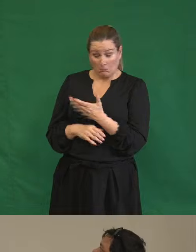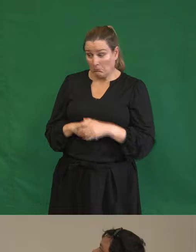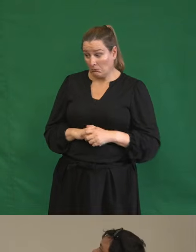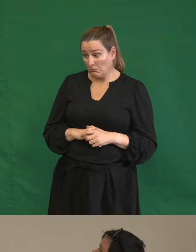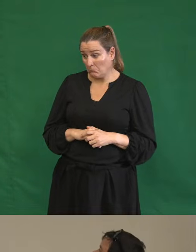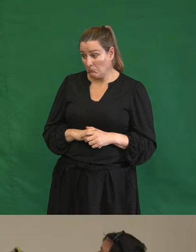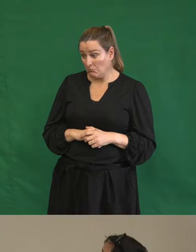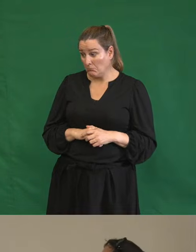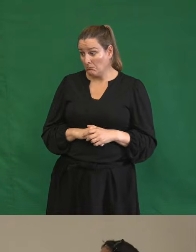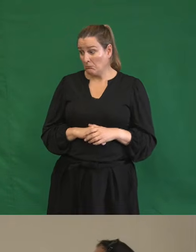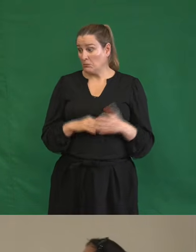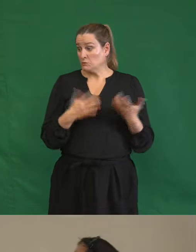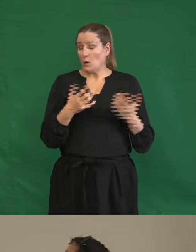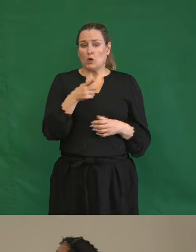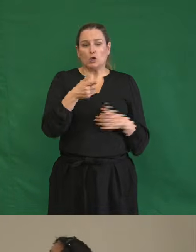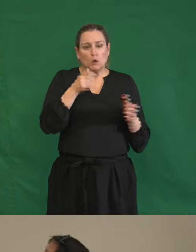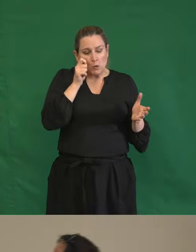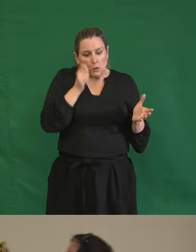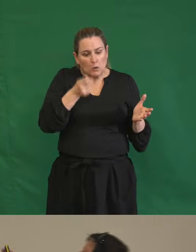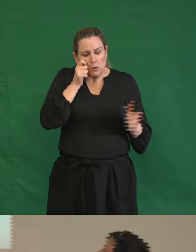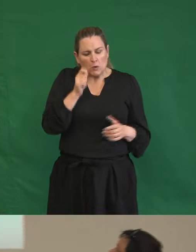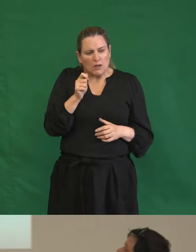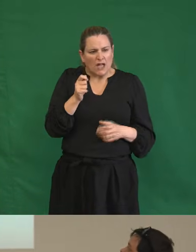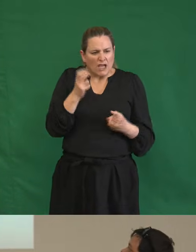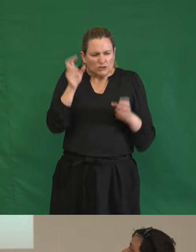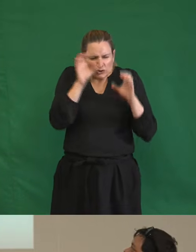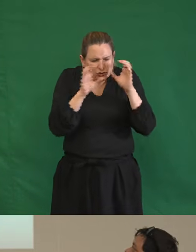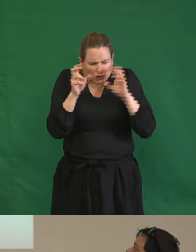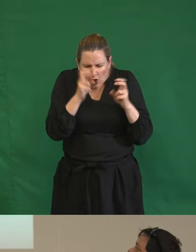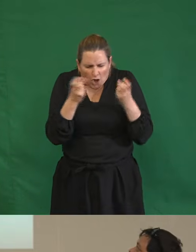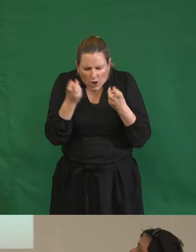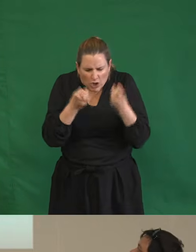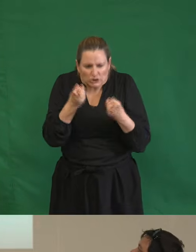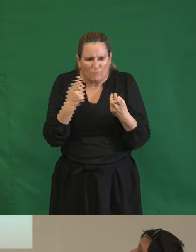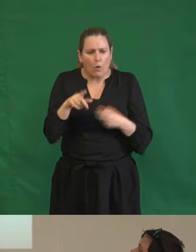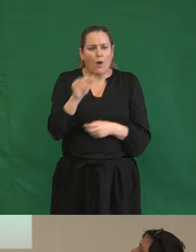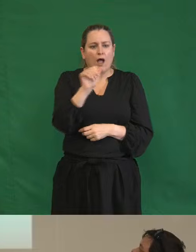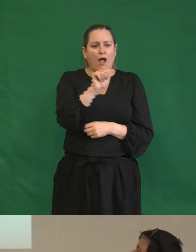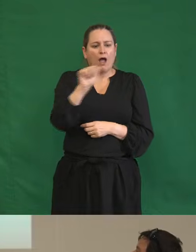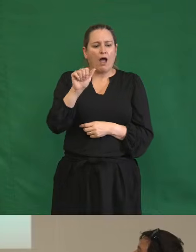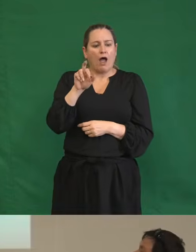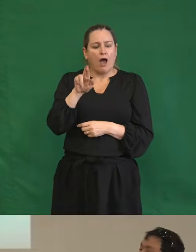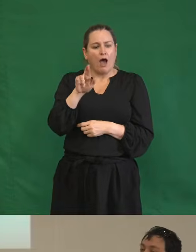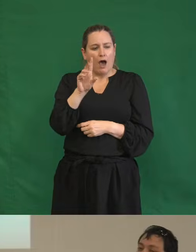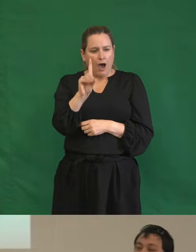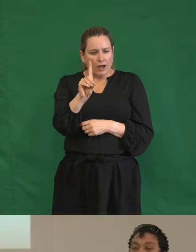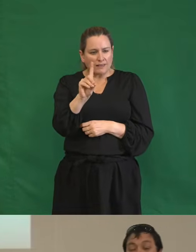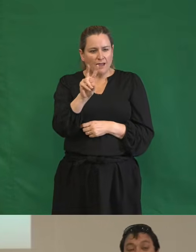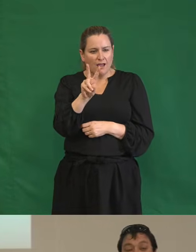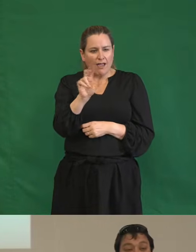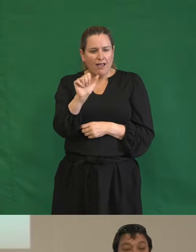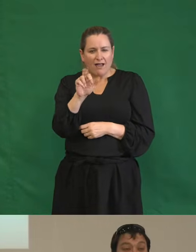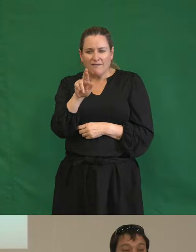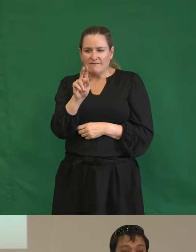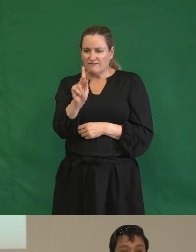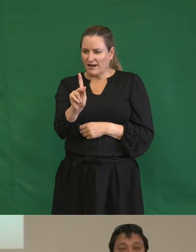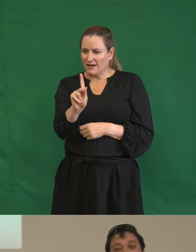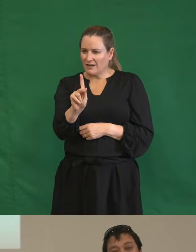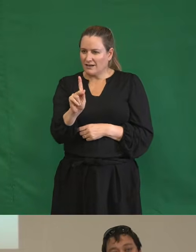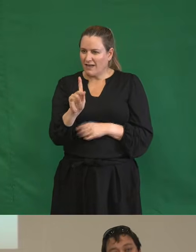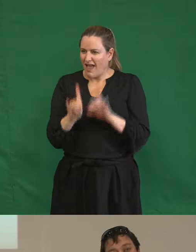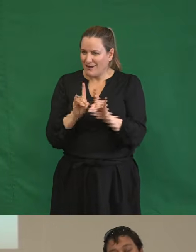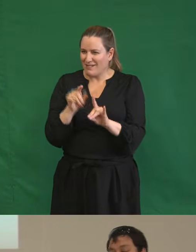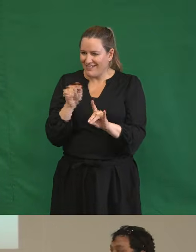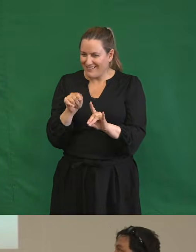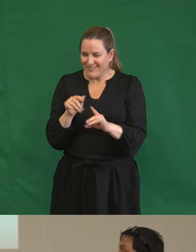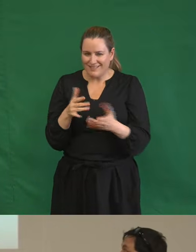would now search for, in the case, aardvark, you would get the video. The video will play and loop, because a term is very short,